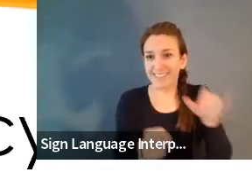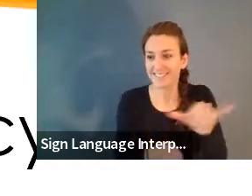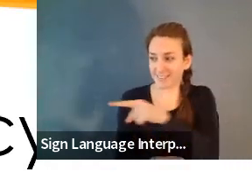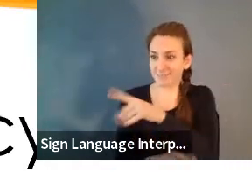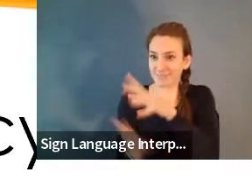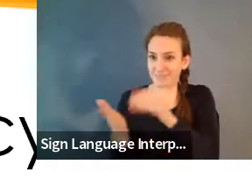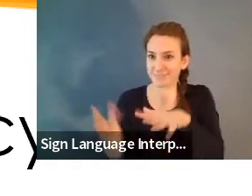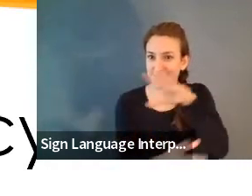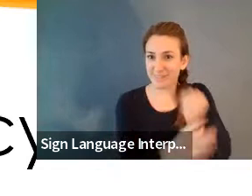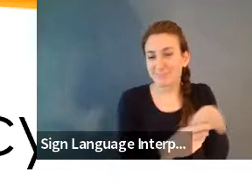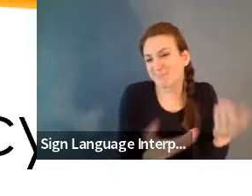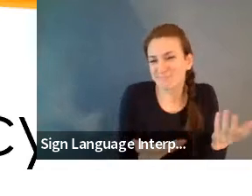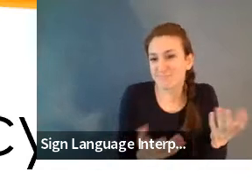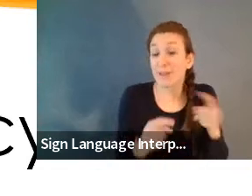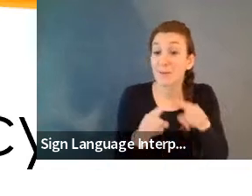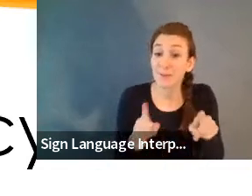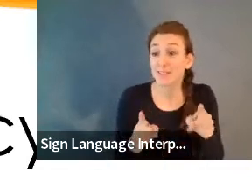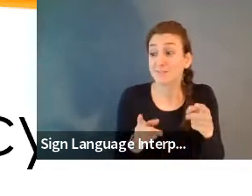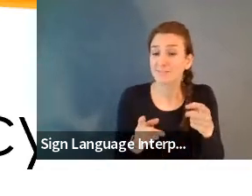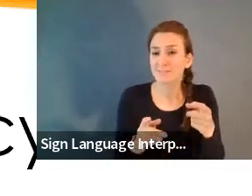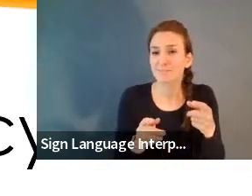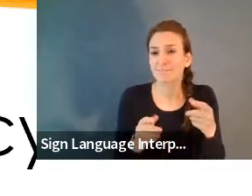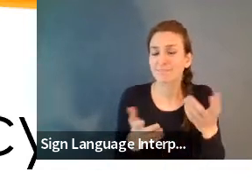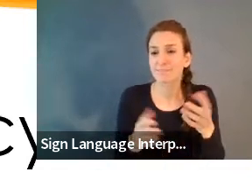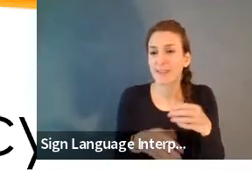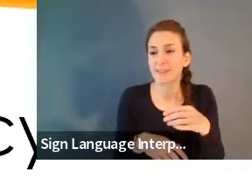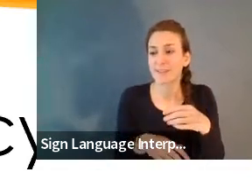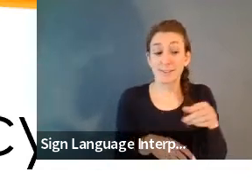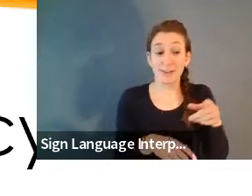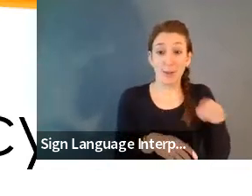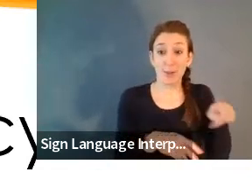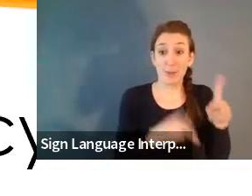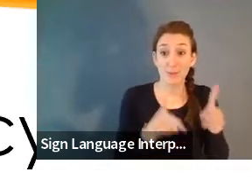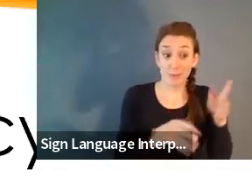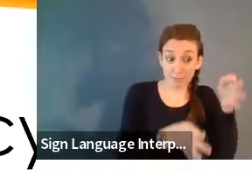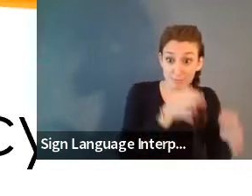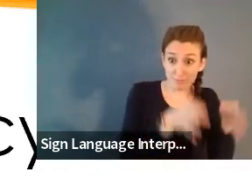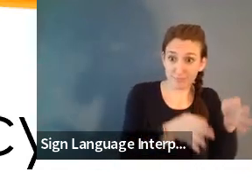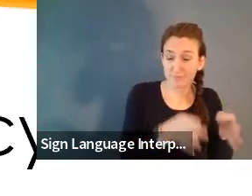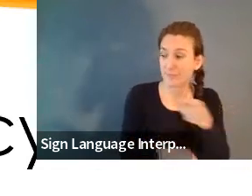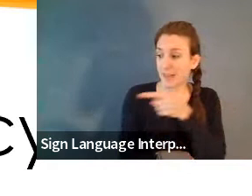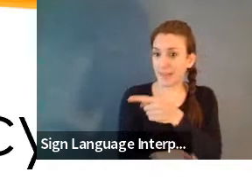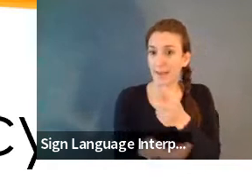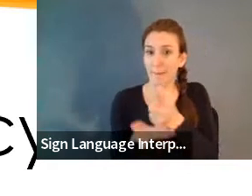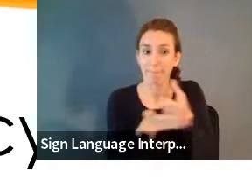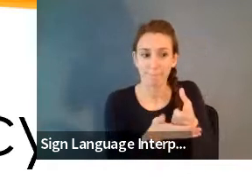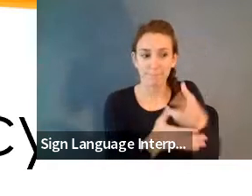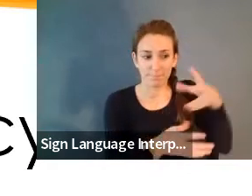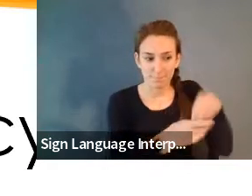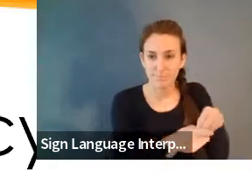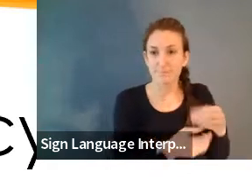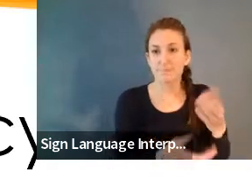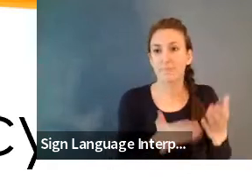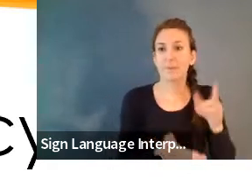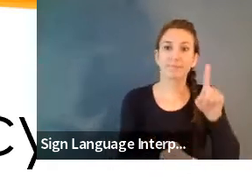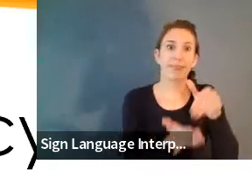choose, they're really important to the people who are actually litigating them, and sometimes thousands of dollars in fines themselves. And to get to be part